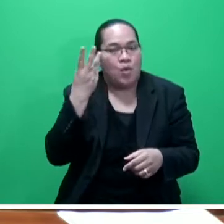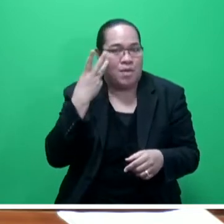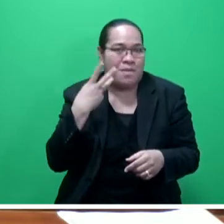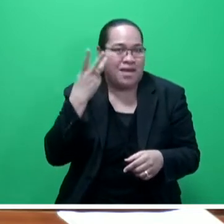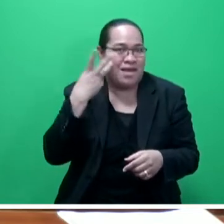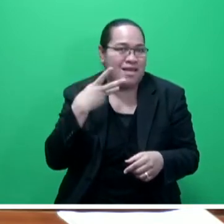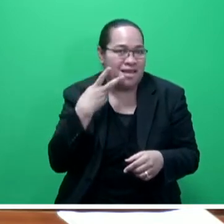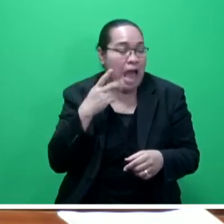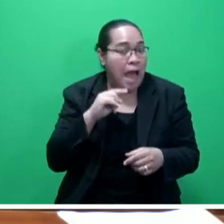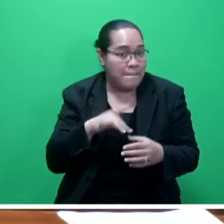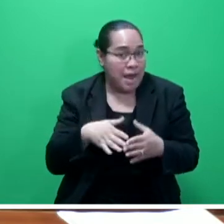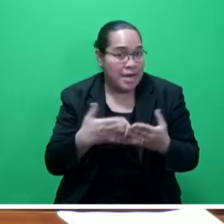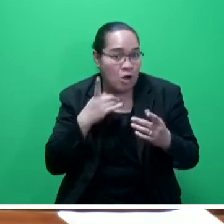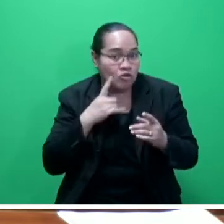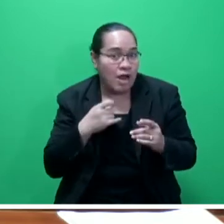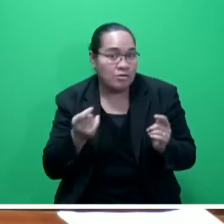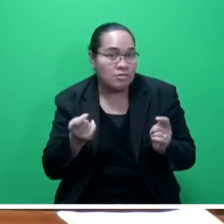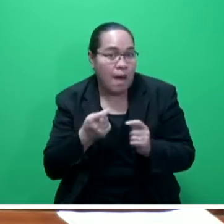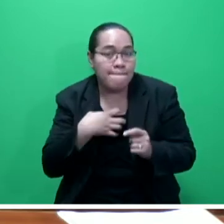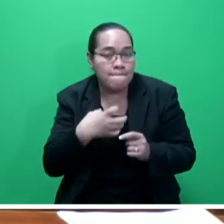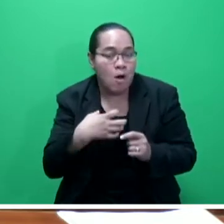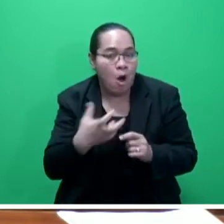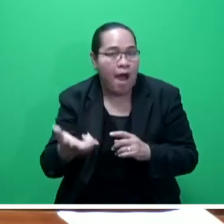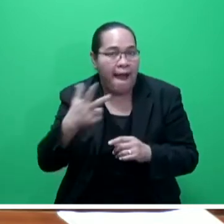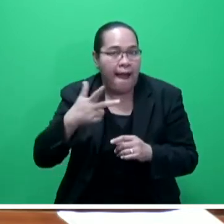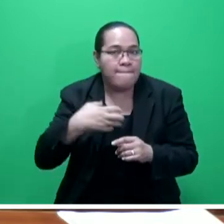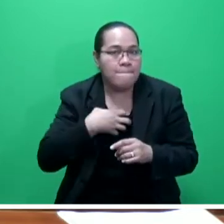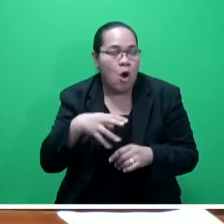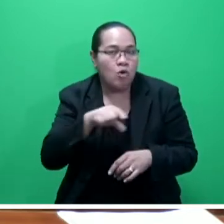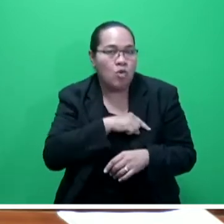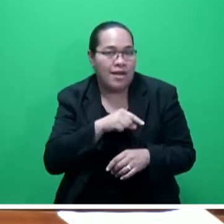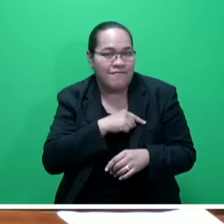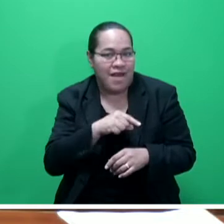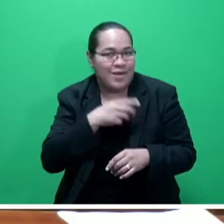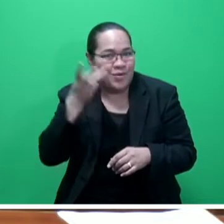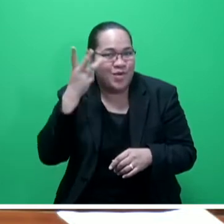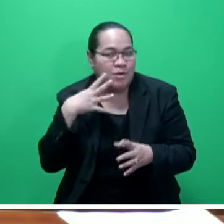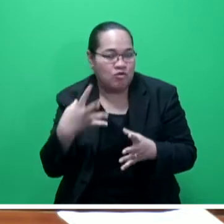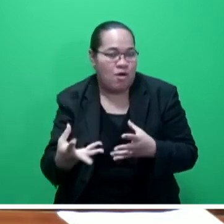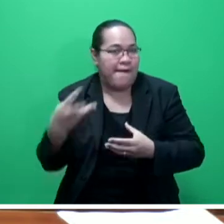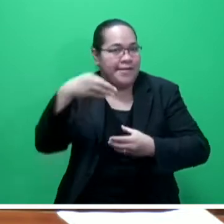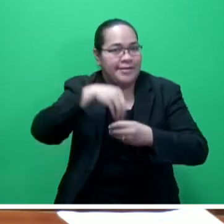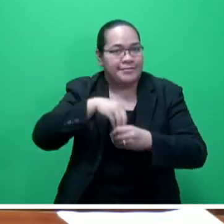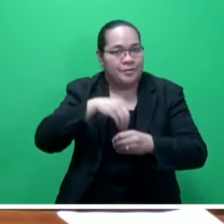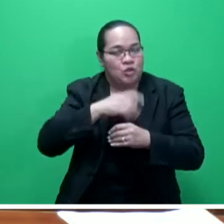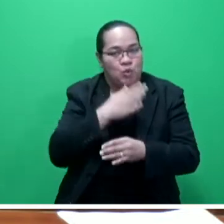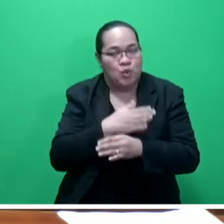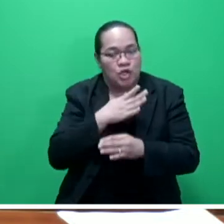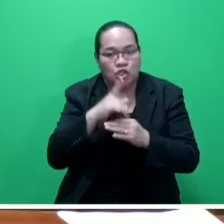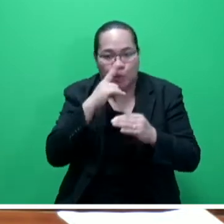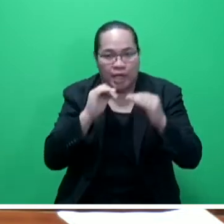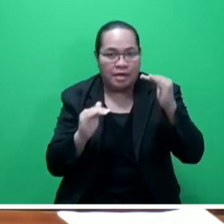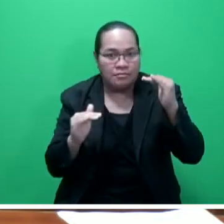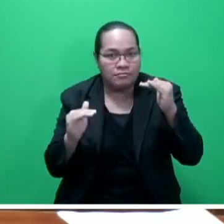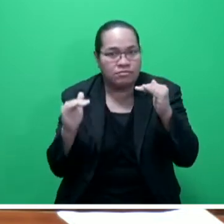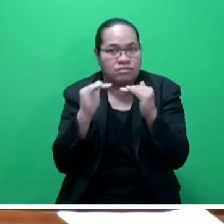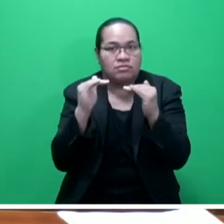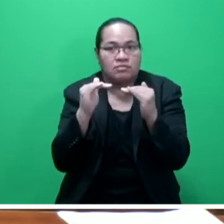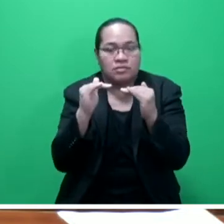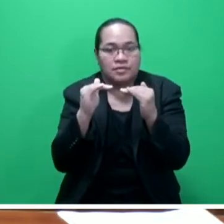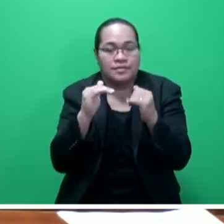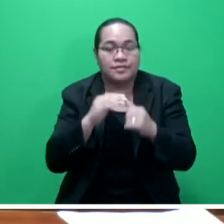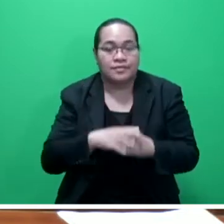looking at securing more qualified females to enter into the work that is undertaken by the Water Authority.